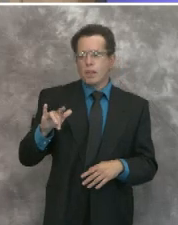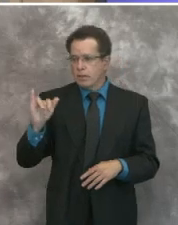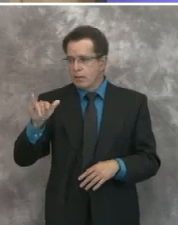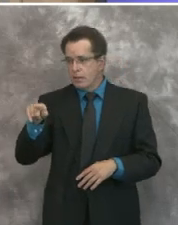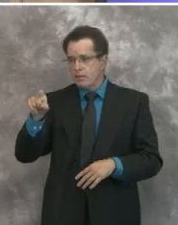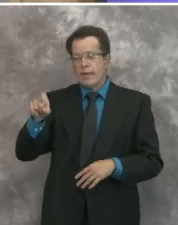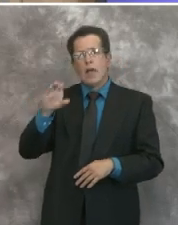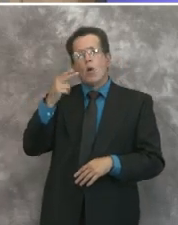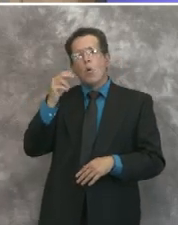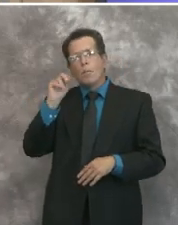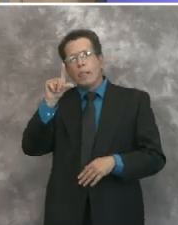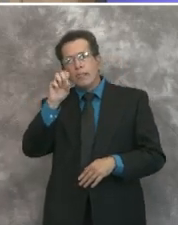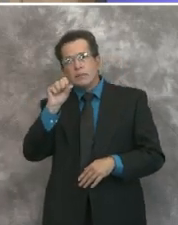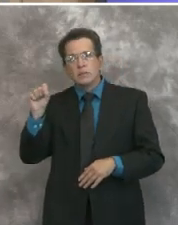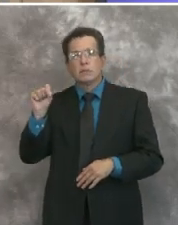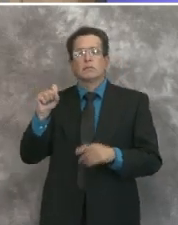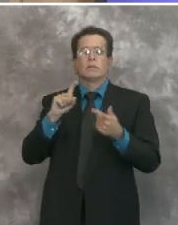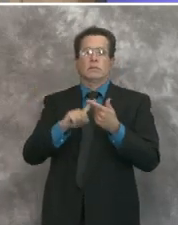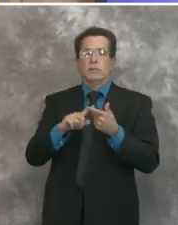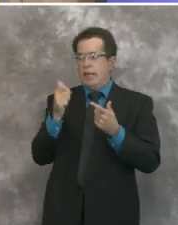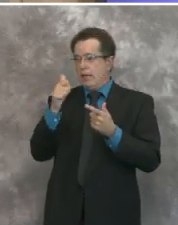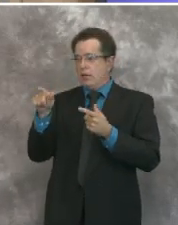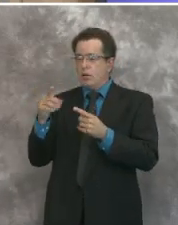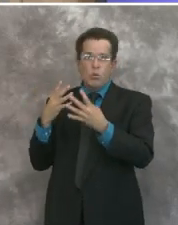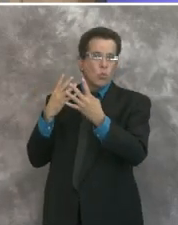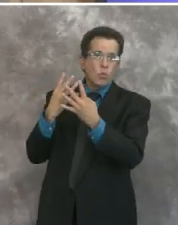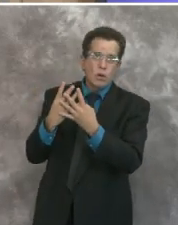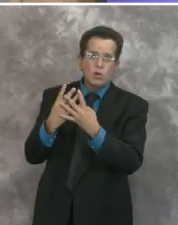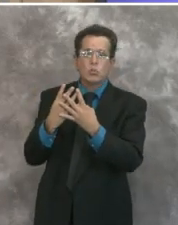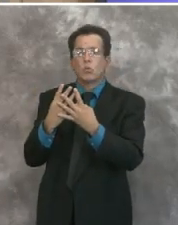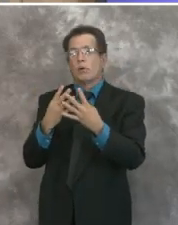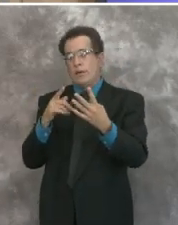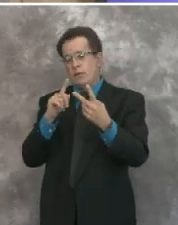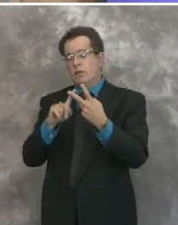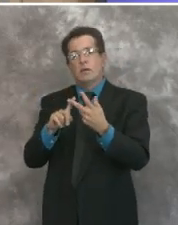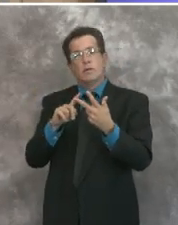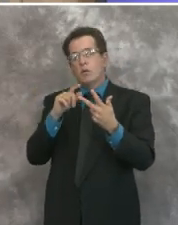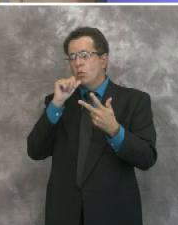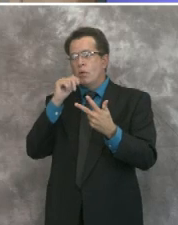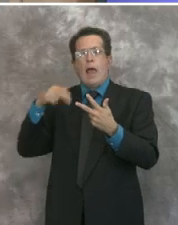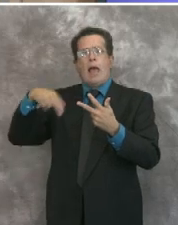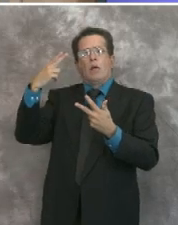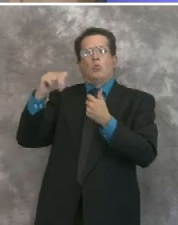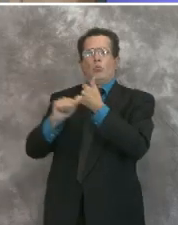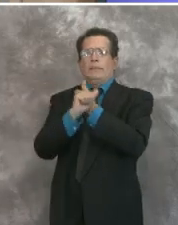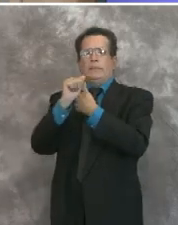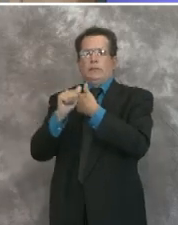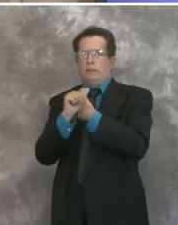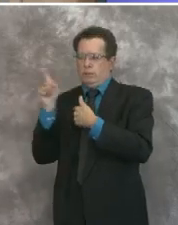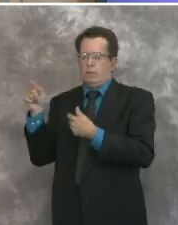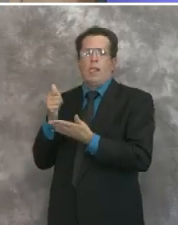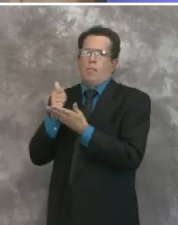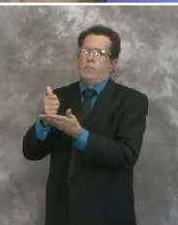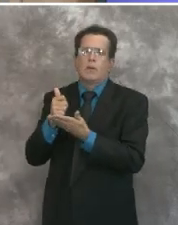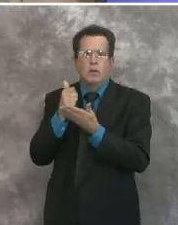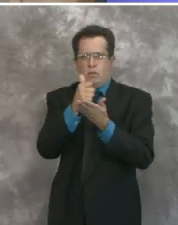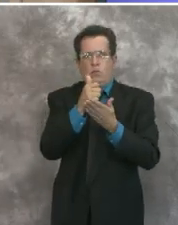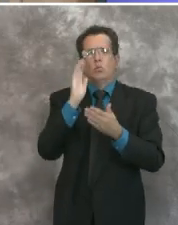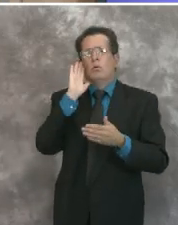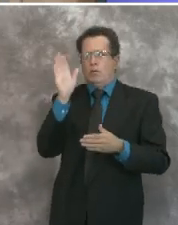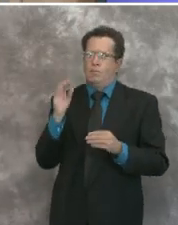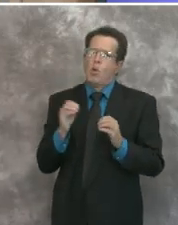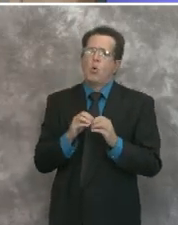care, homeless, individuals who are incarcerated, vulnerable also being those who are most at risk. And so I think you will continue to see more guidance around